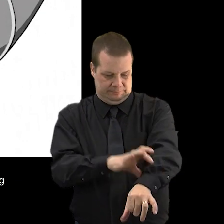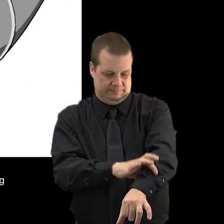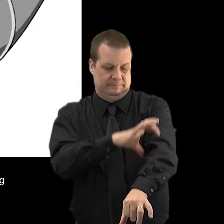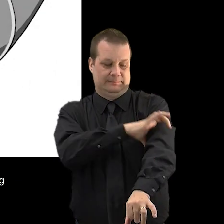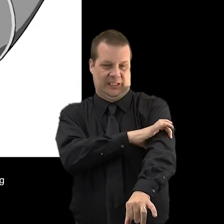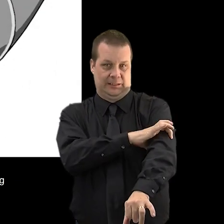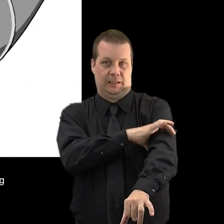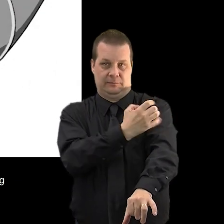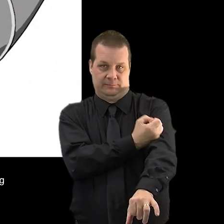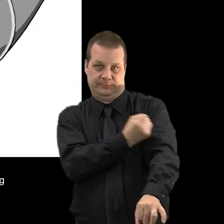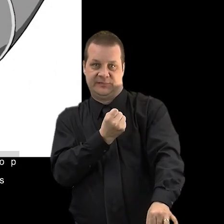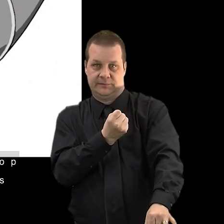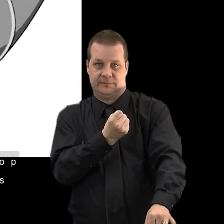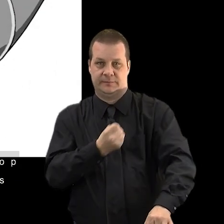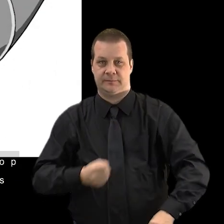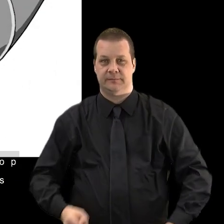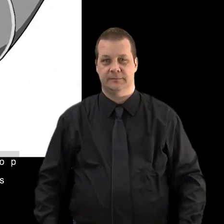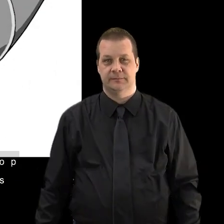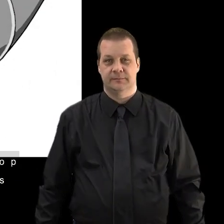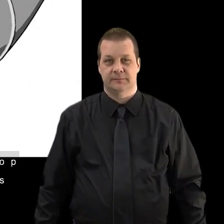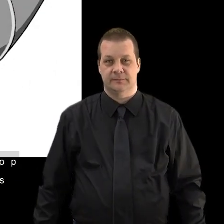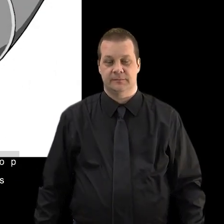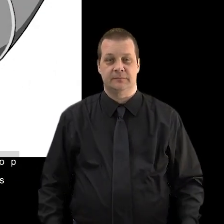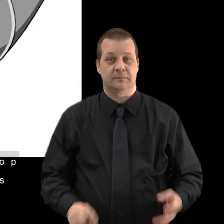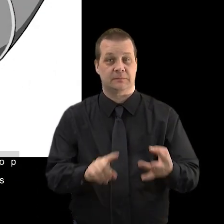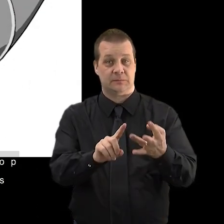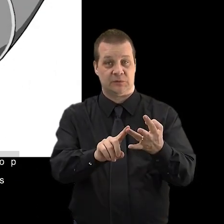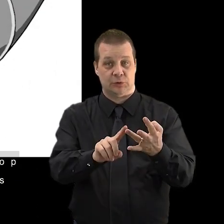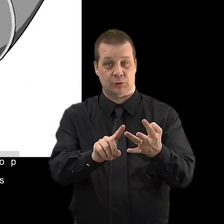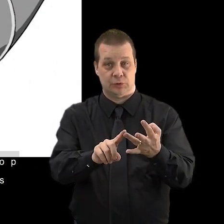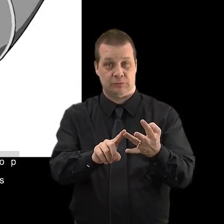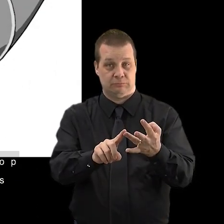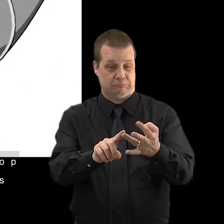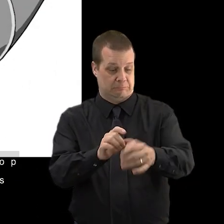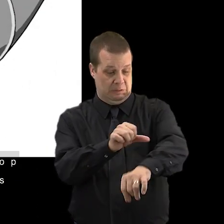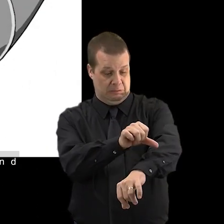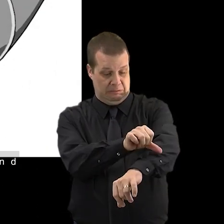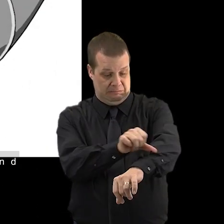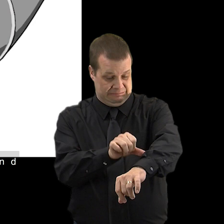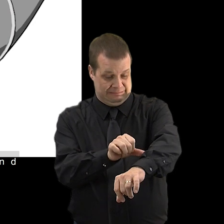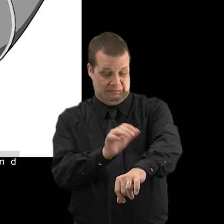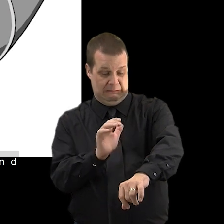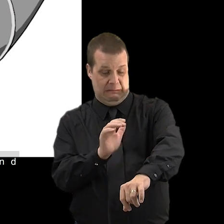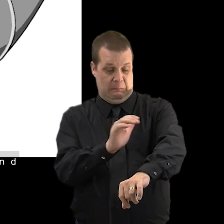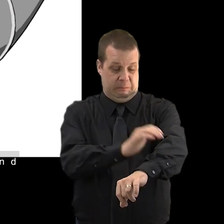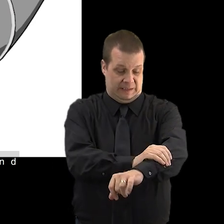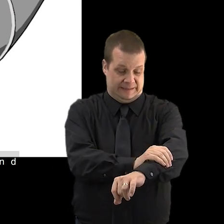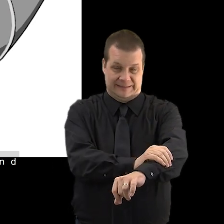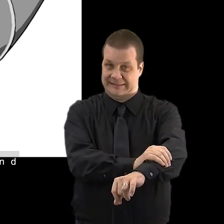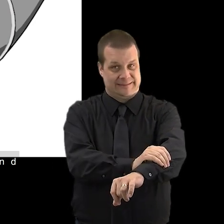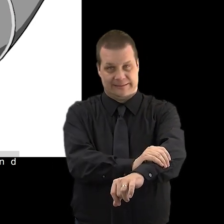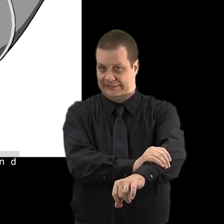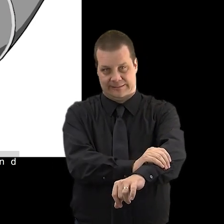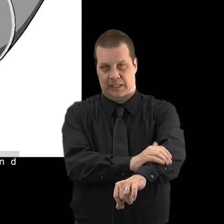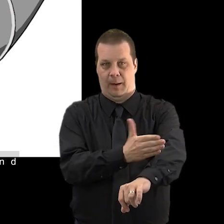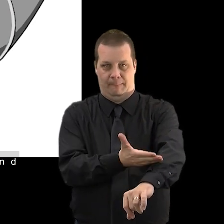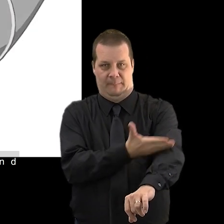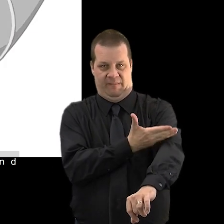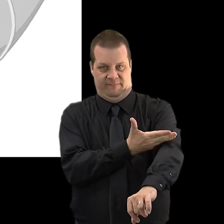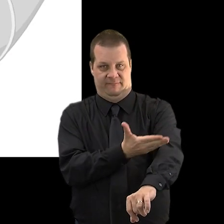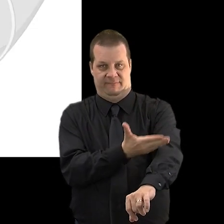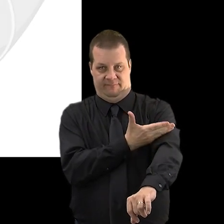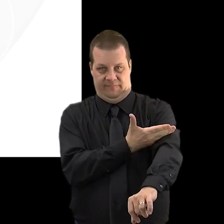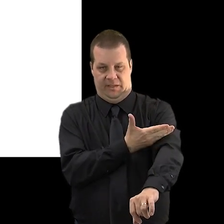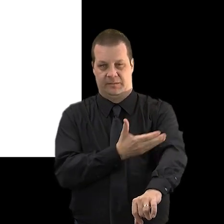number 3. Placing the tourniquet directly on top of the wound. The tourniquet should go just above the wound, on the side closest